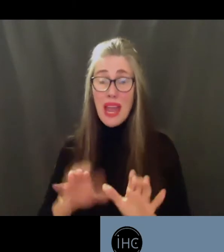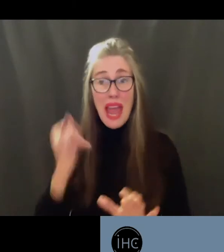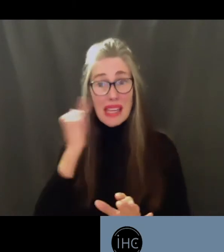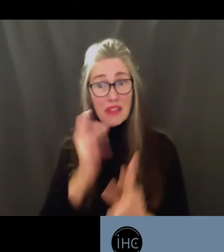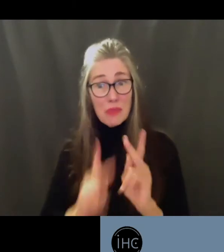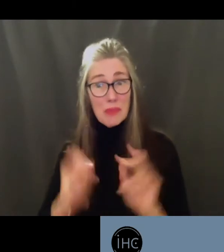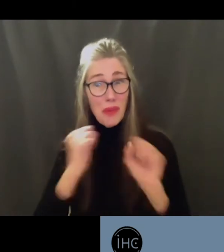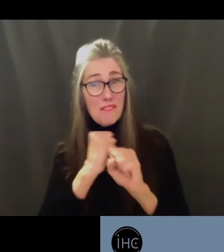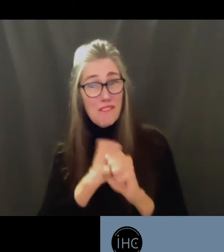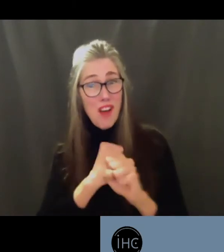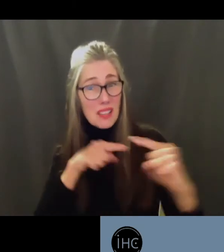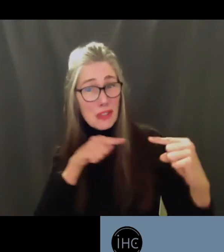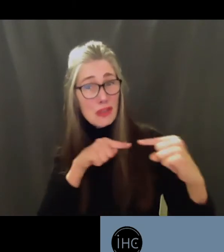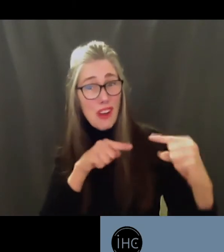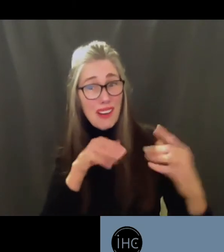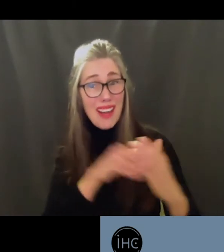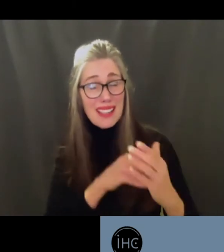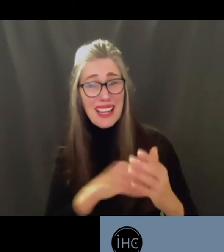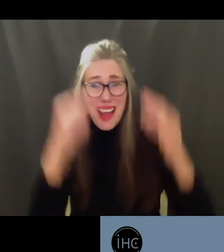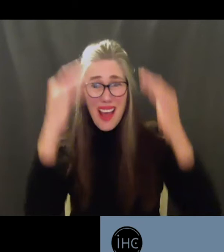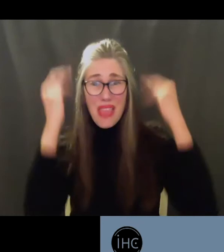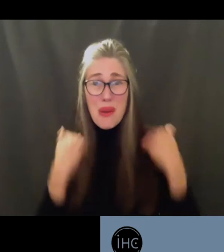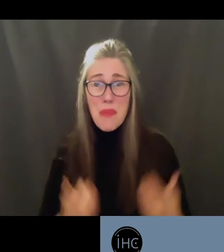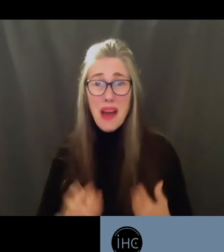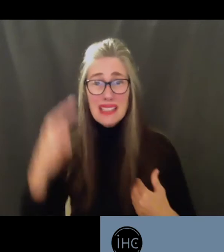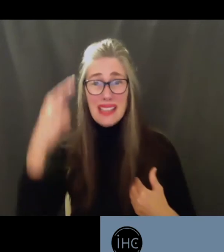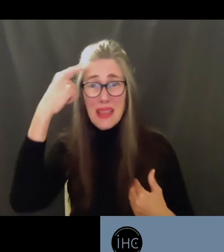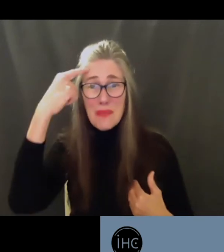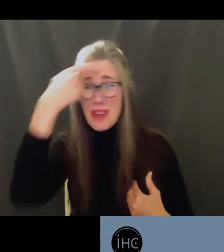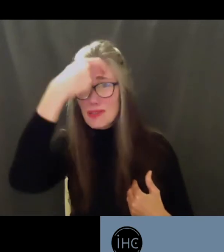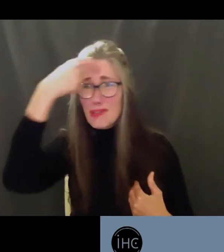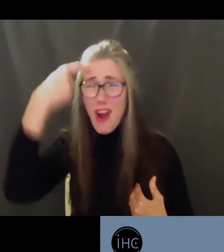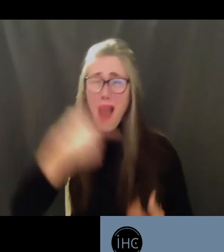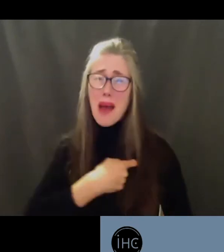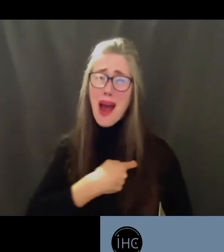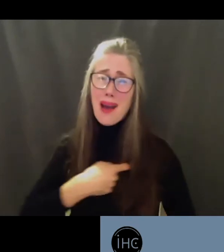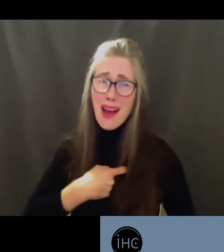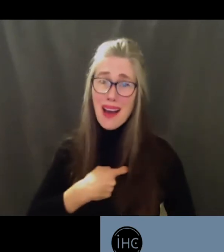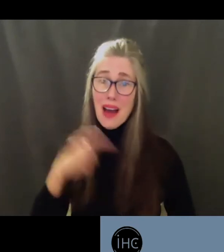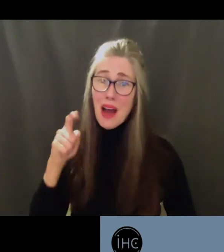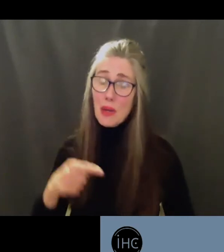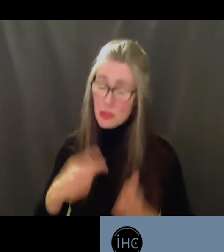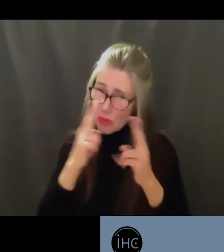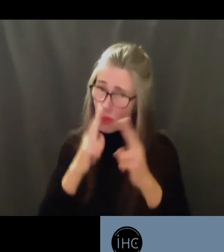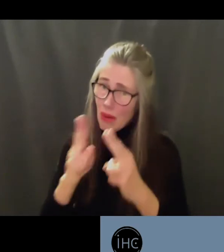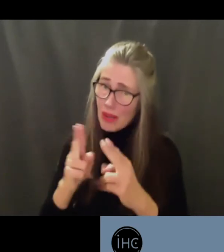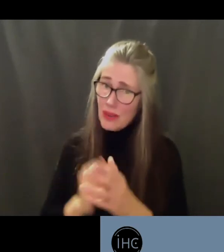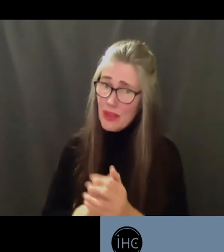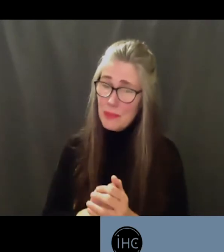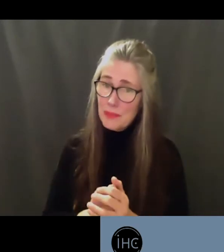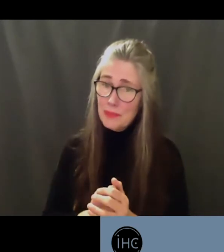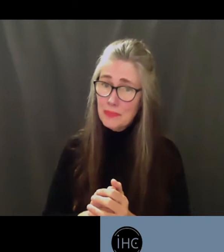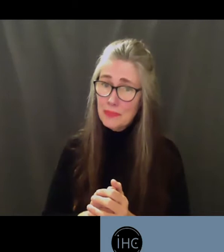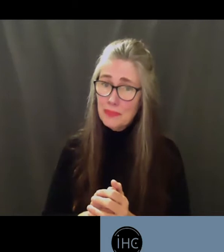it and whose bodies and minds were traumatized. So that's one reason. The other is I